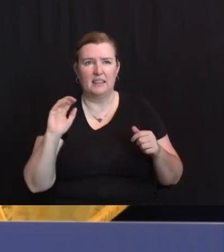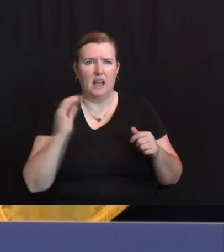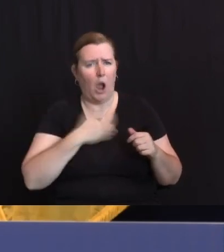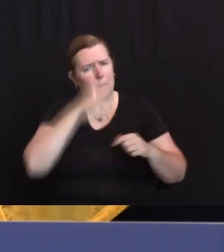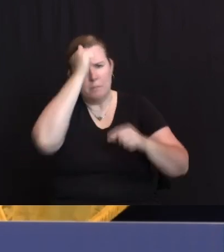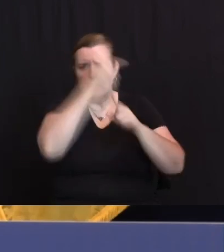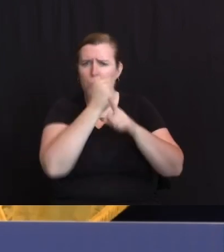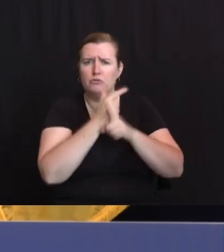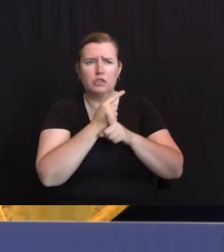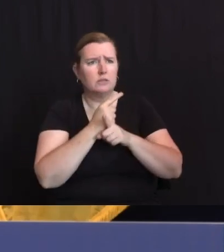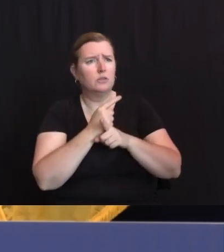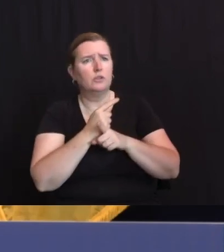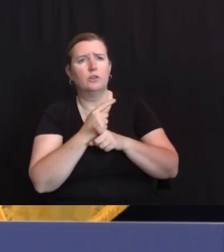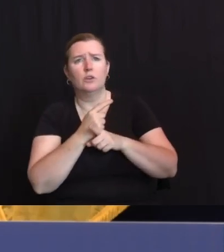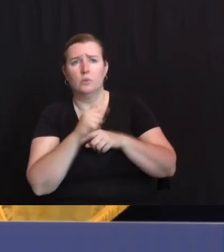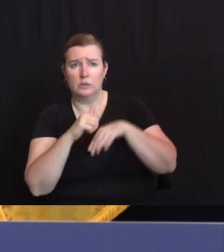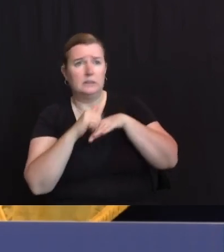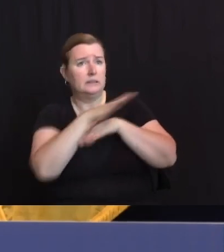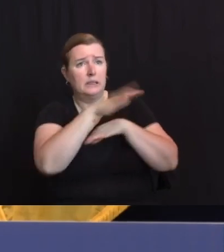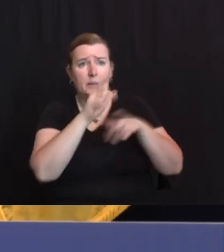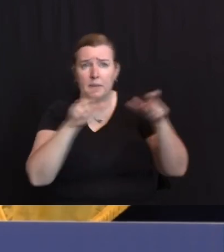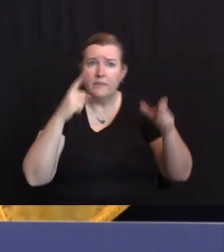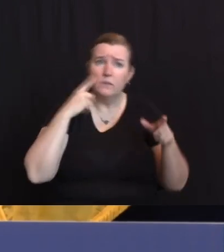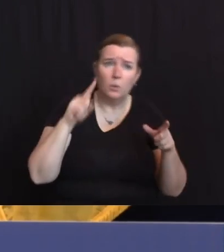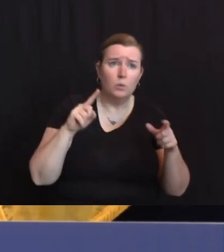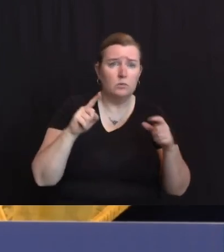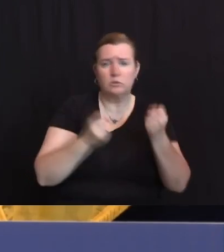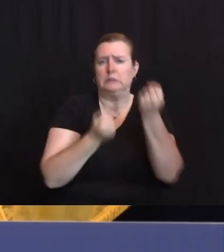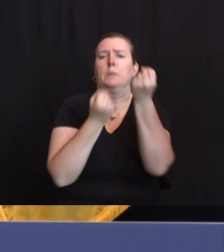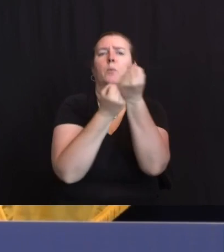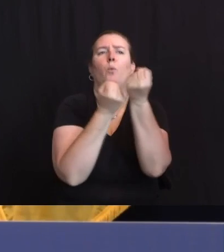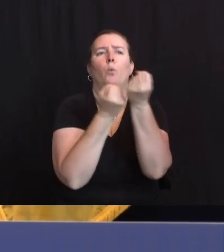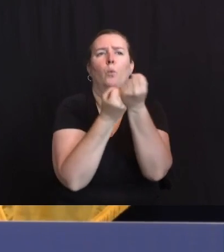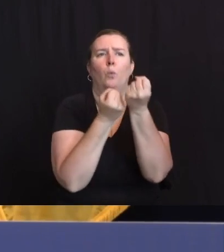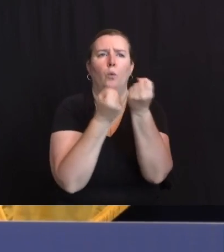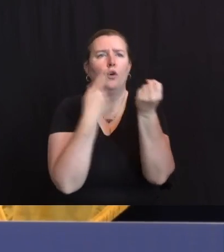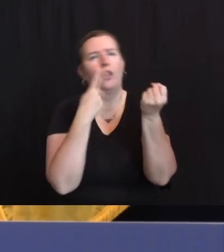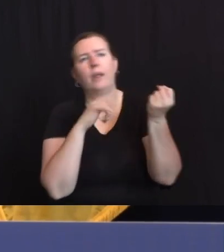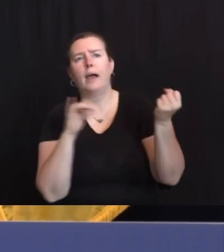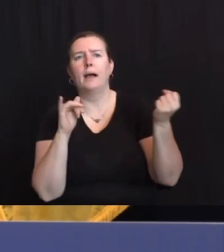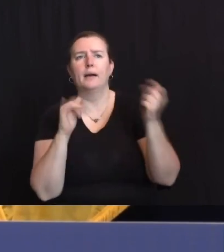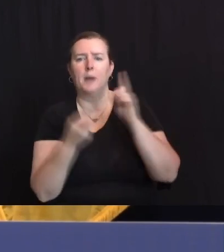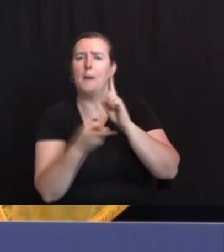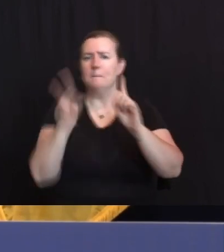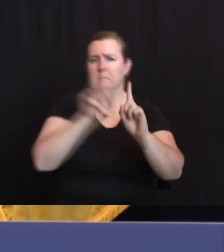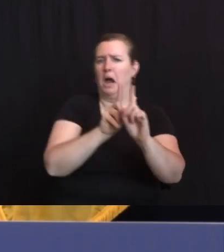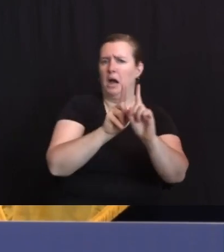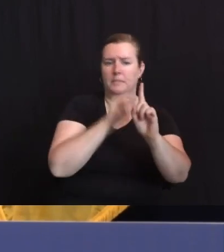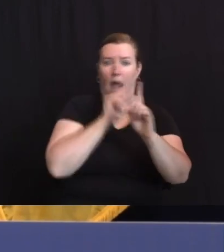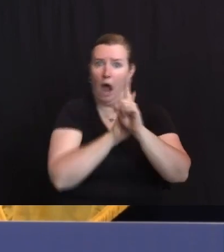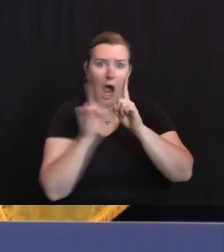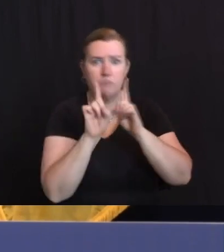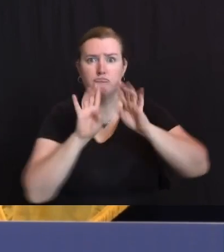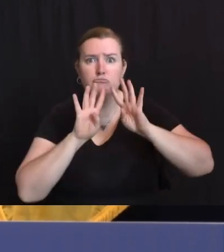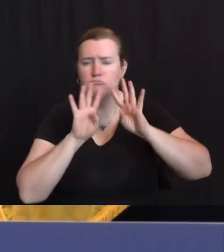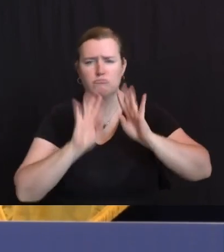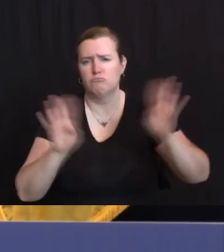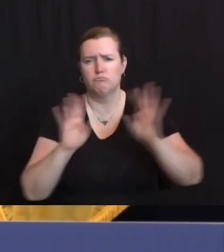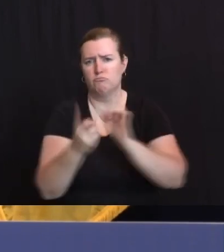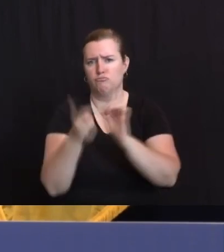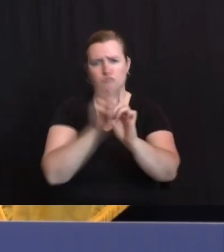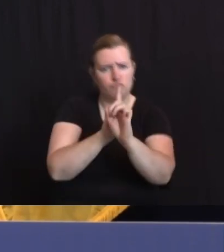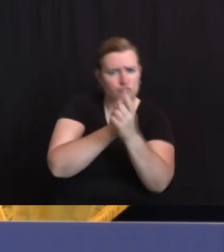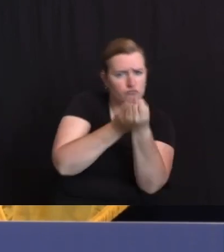Or it could be a supportive, logistic or other supportive role that allows that particular state or some other